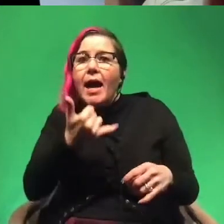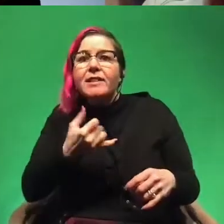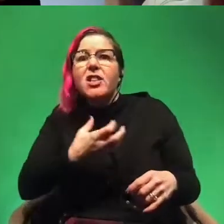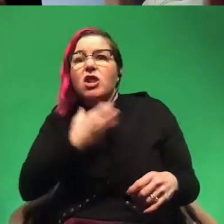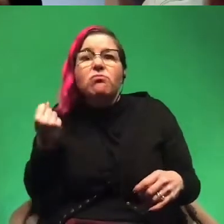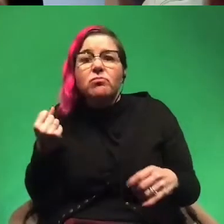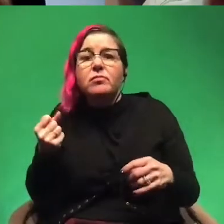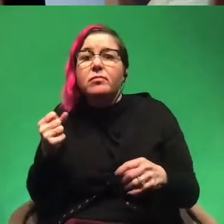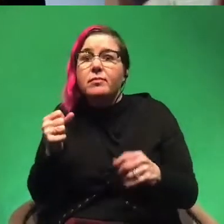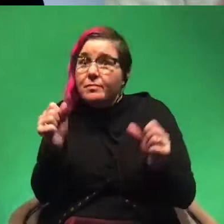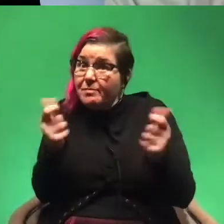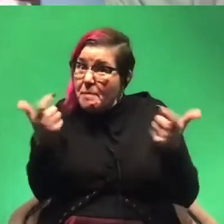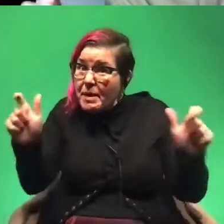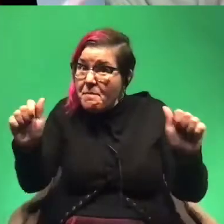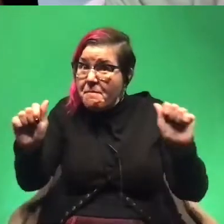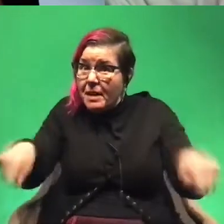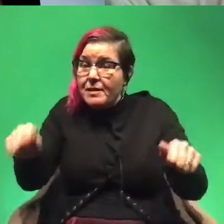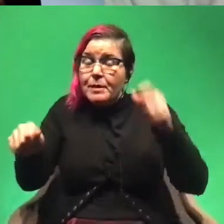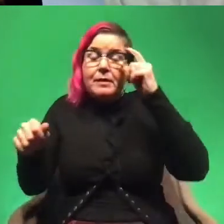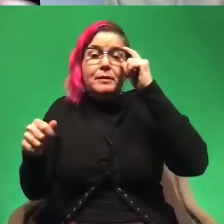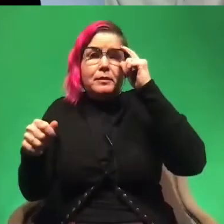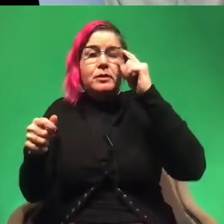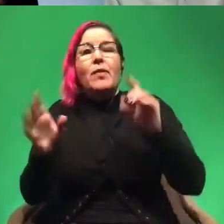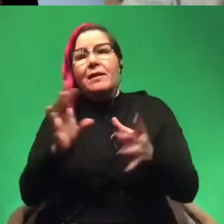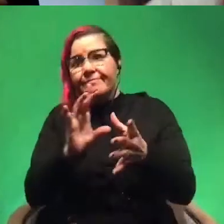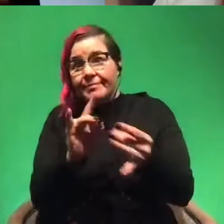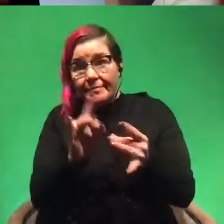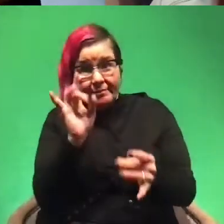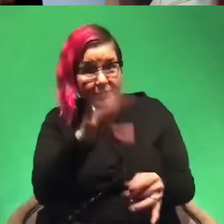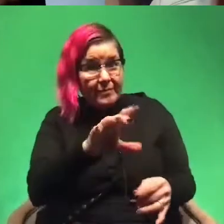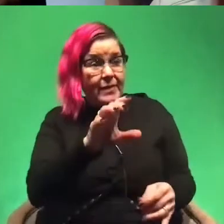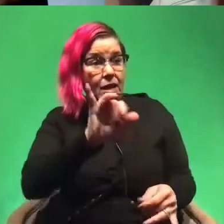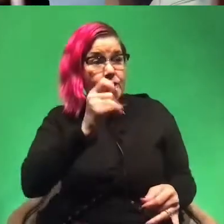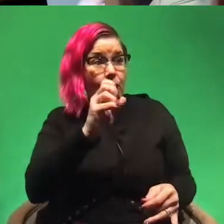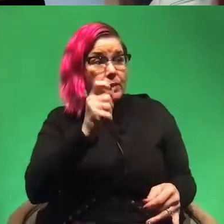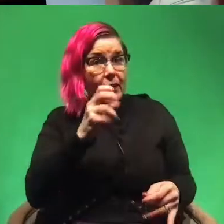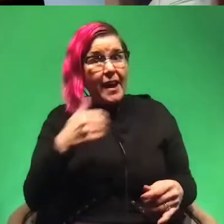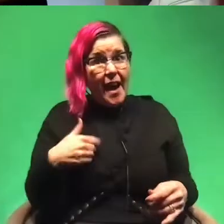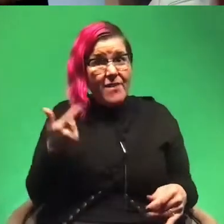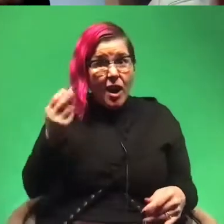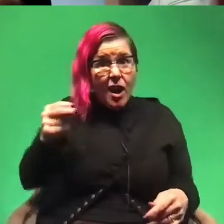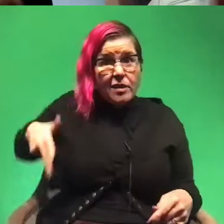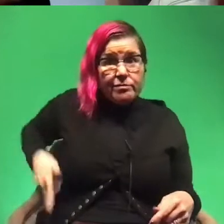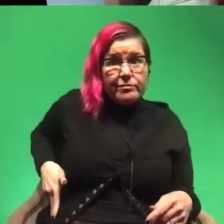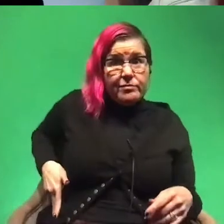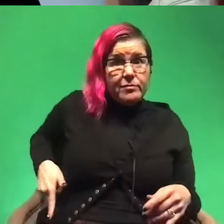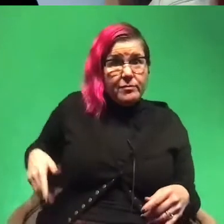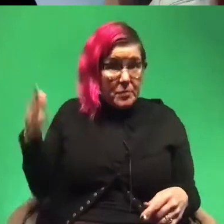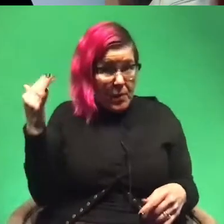which is a huge possibility. Which, as a side note, is why we see Joe Exotic carrying a firearm in like every single